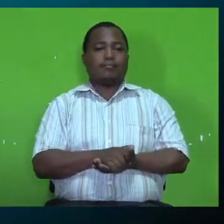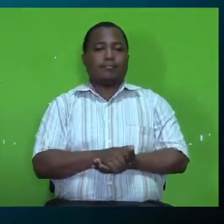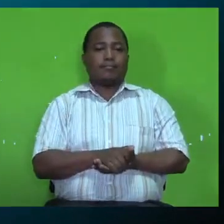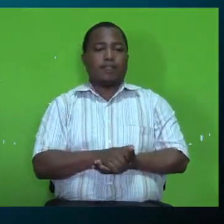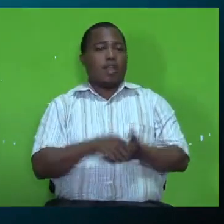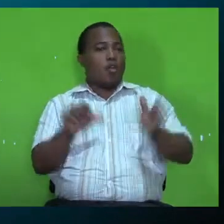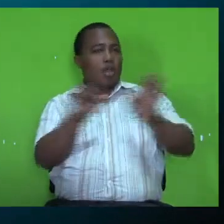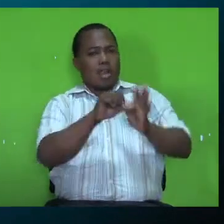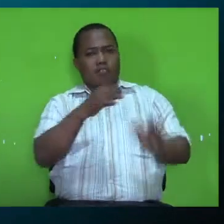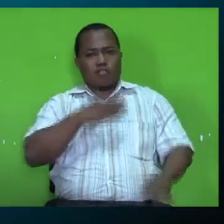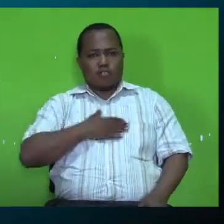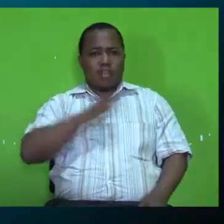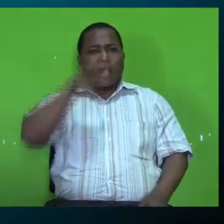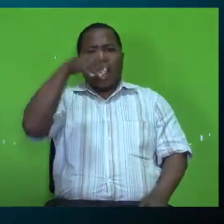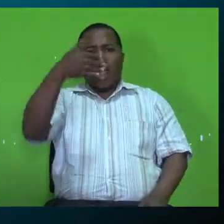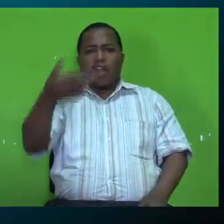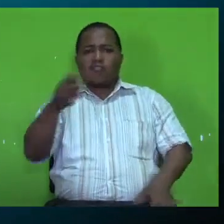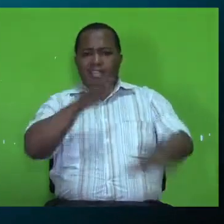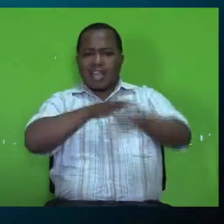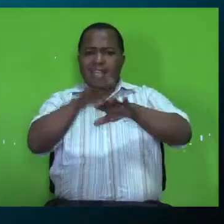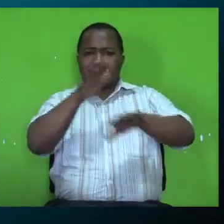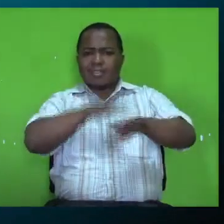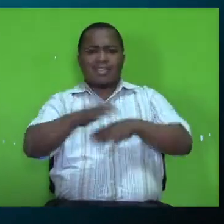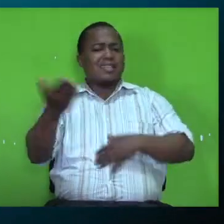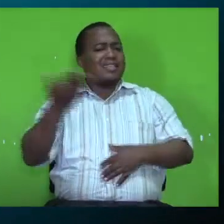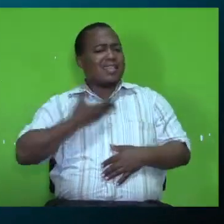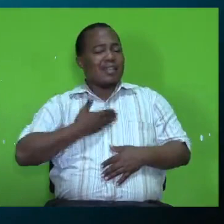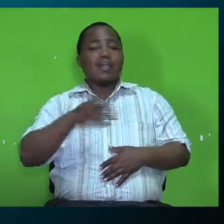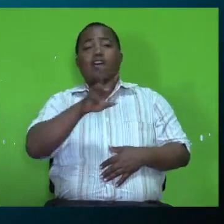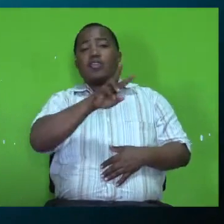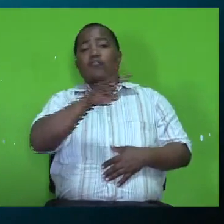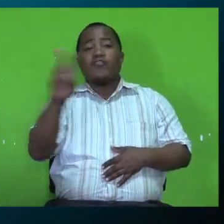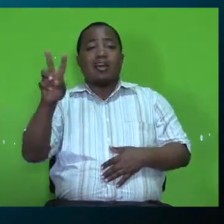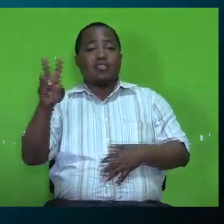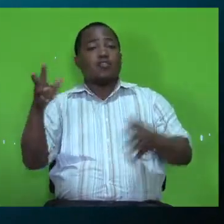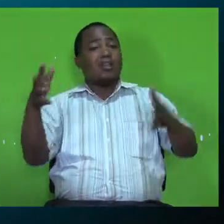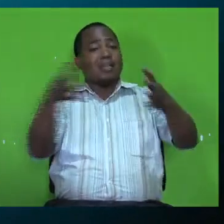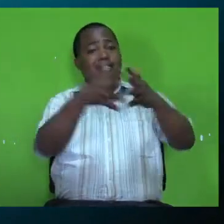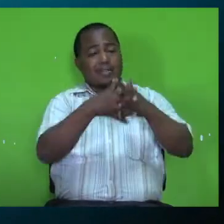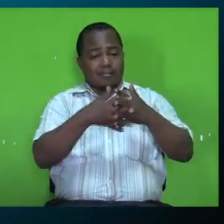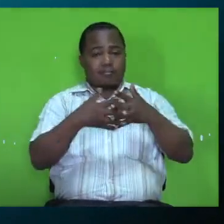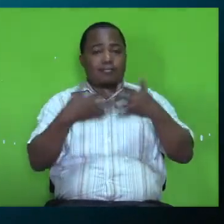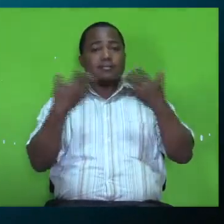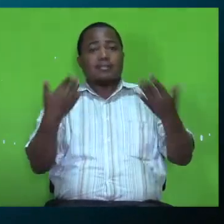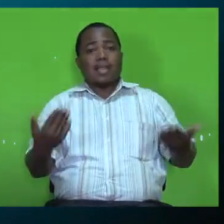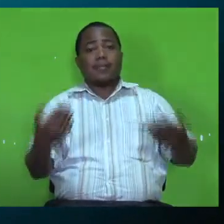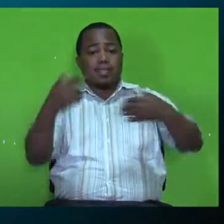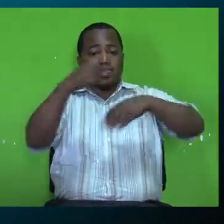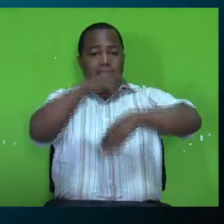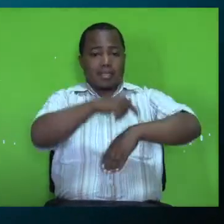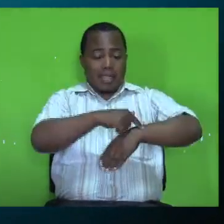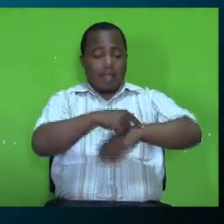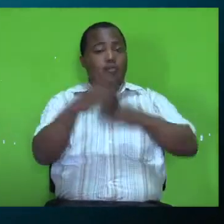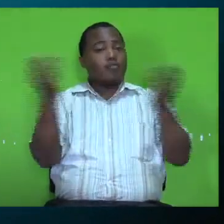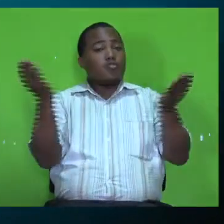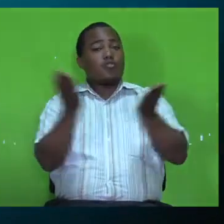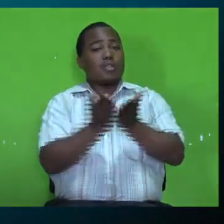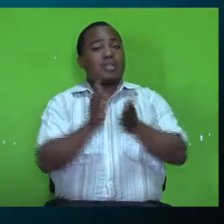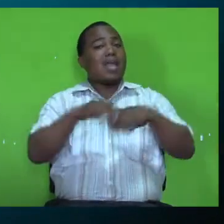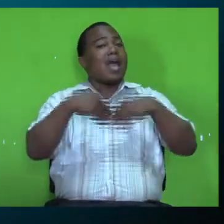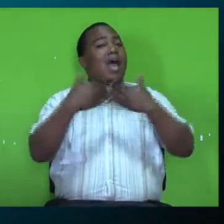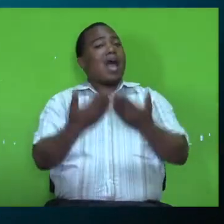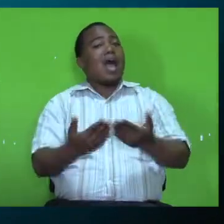My dears, after explaining a lot on the vascular bundles, so now is the time for learning